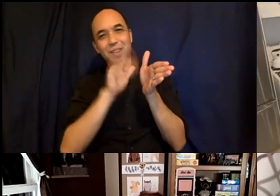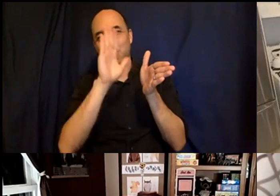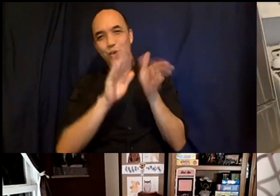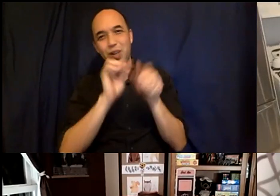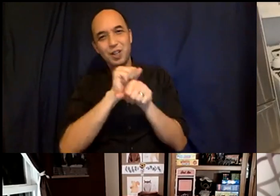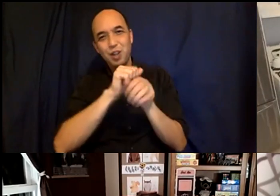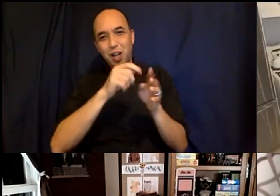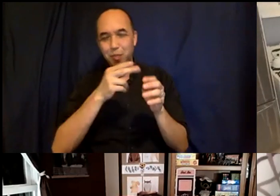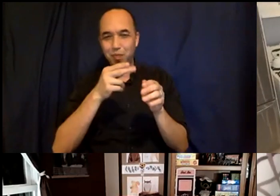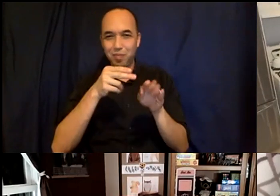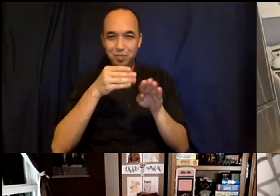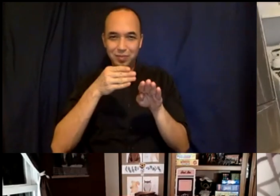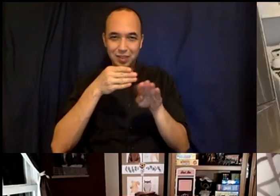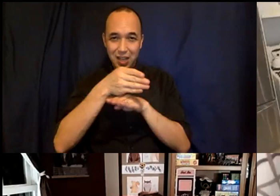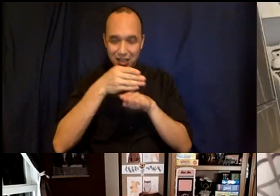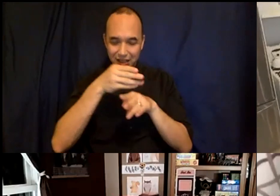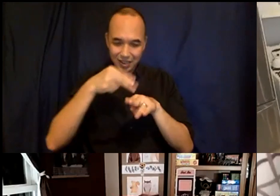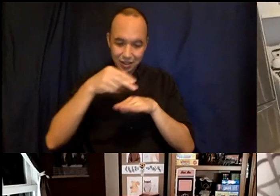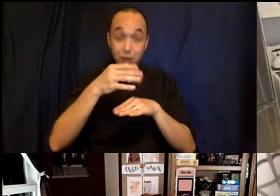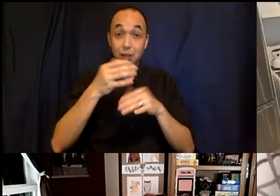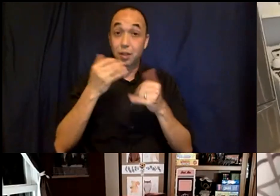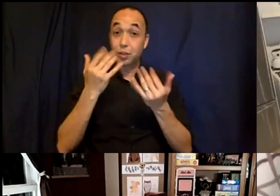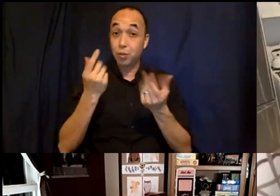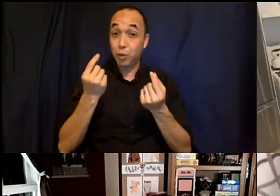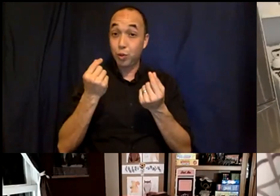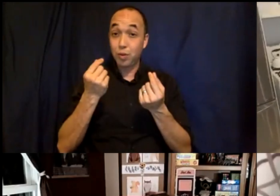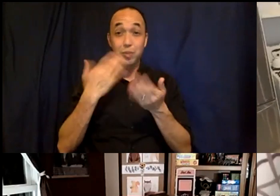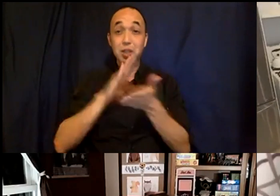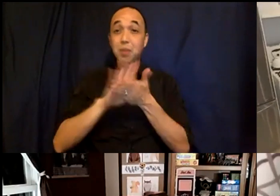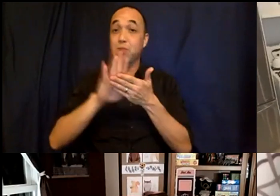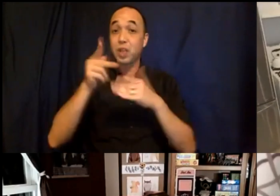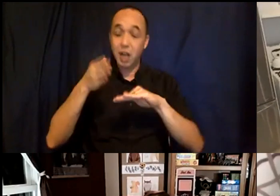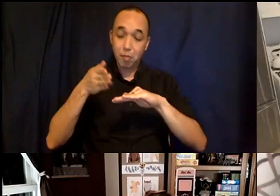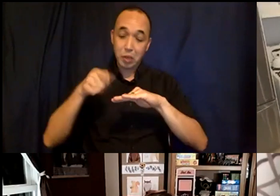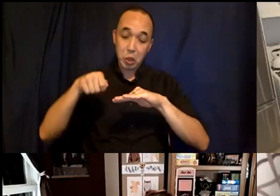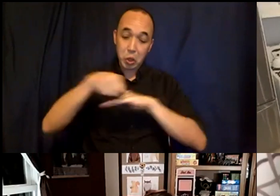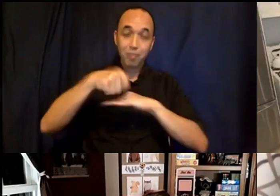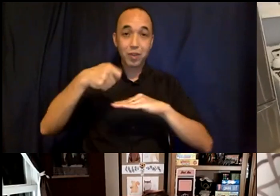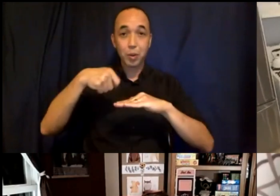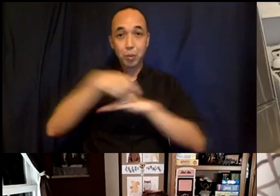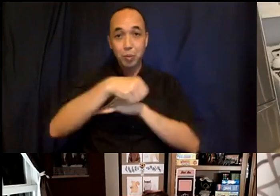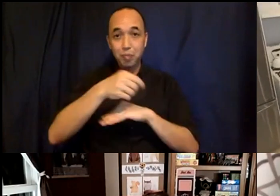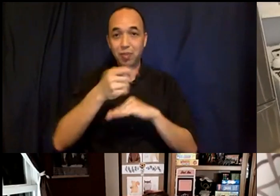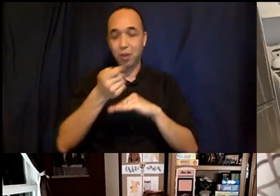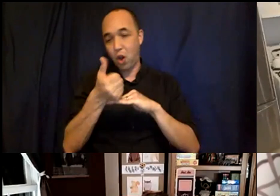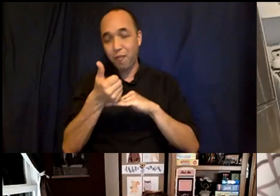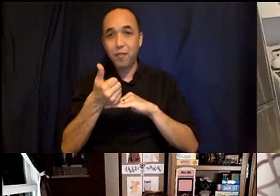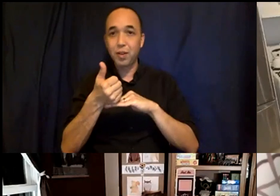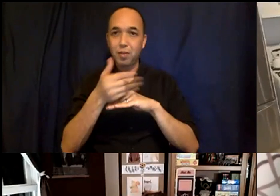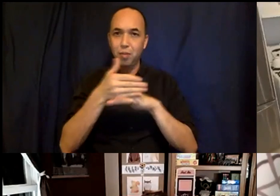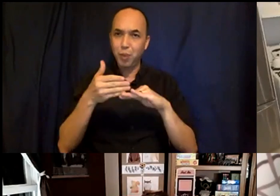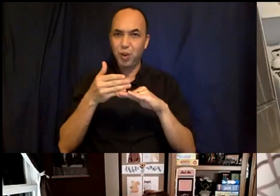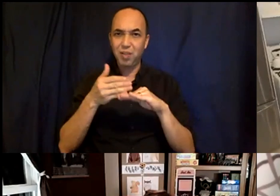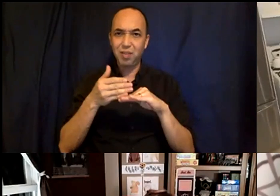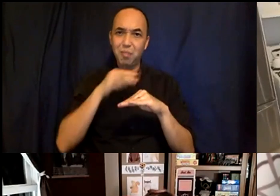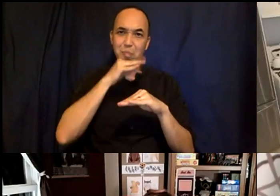little cutter here, and I'm just going to go ahead and clean off that excess edge and just get rid of it now. You can do